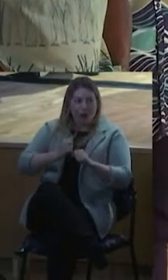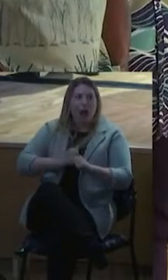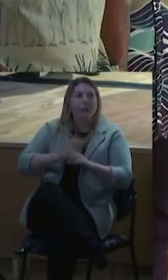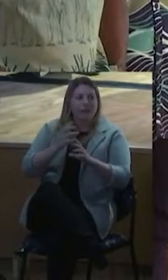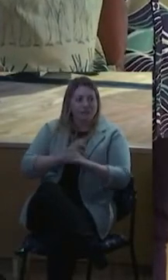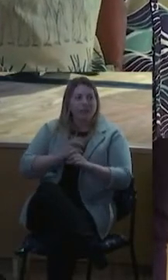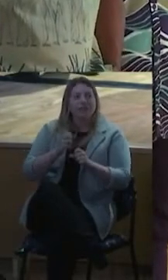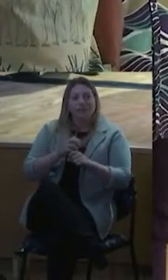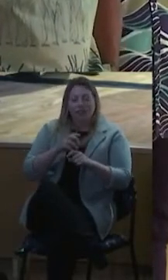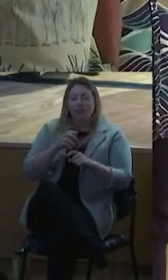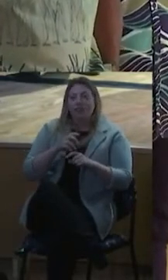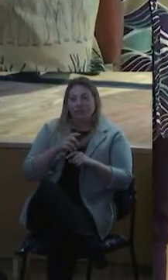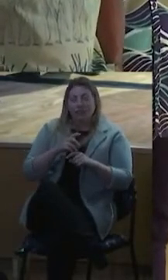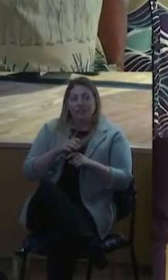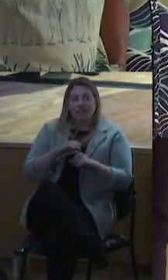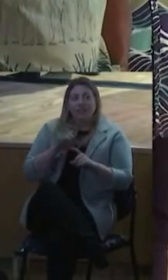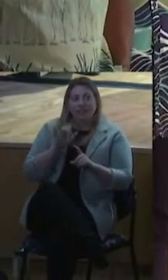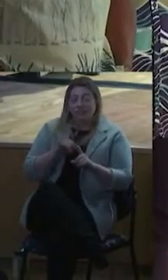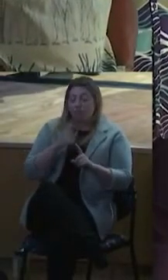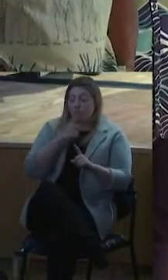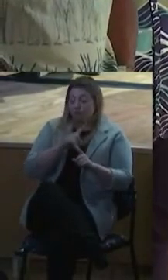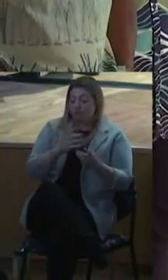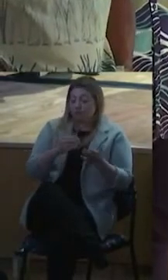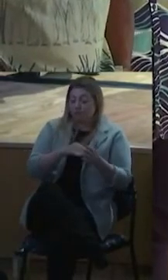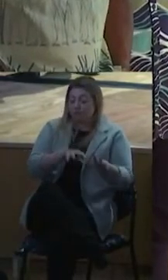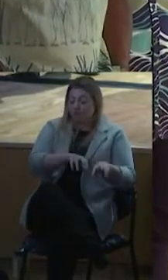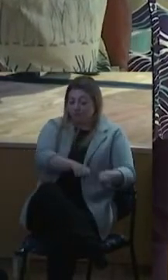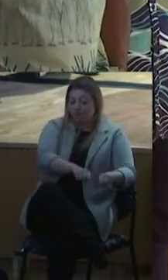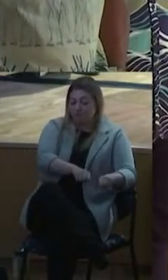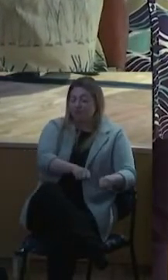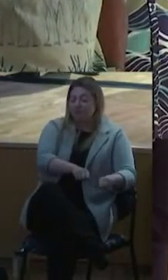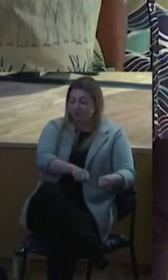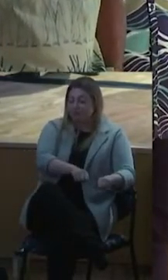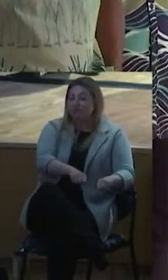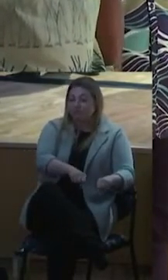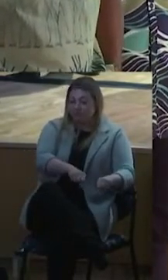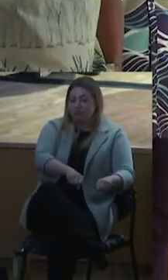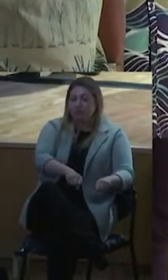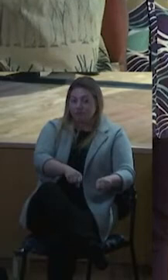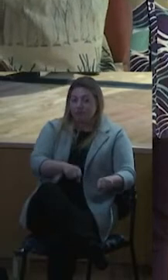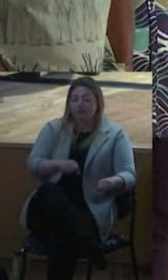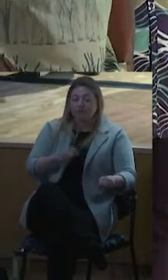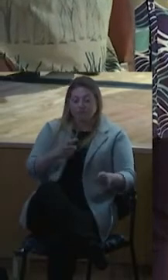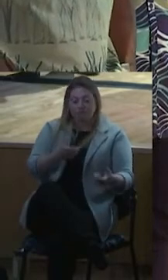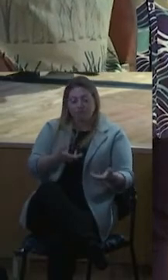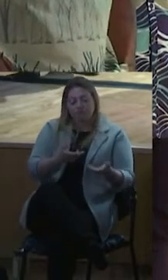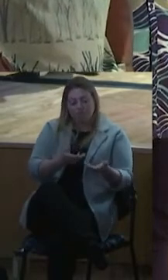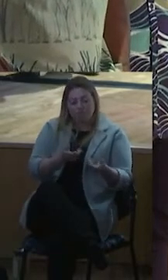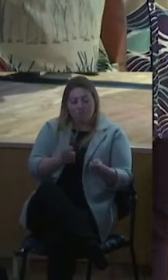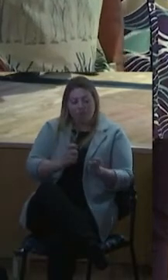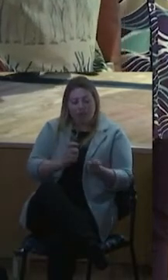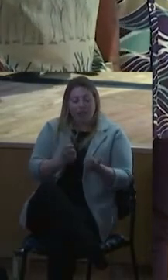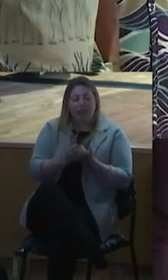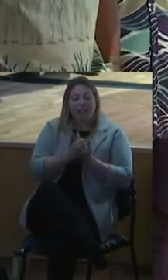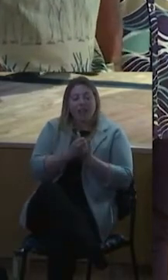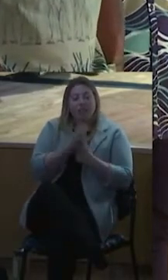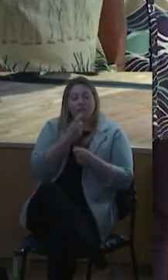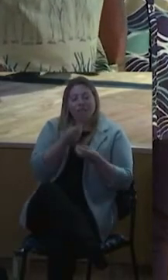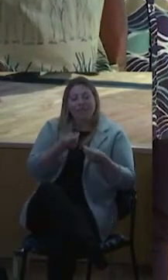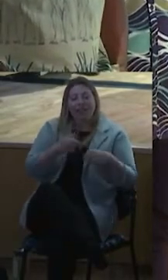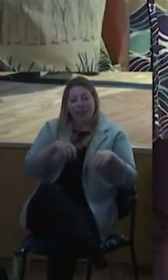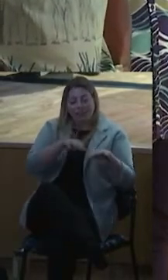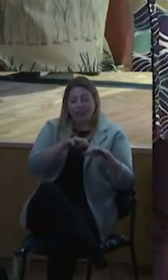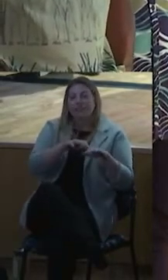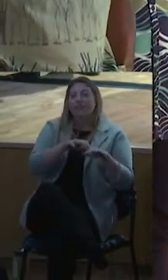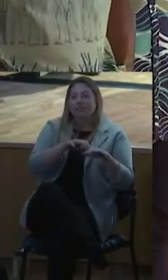navigation, and to reclaim aloha aina, or to bring back the love for the land. The work that they